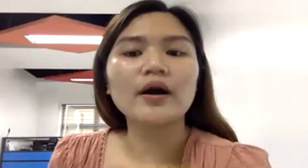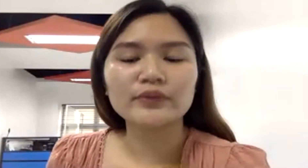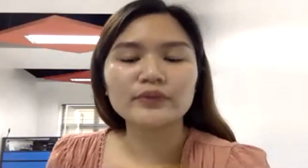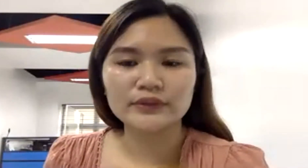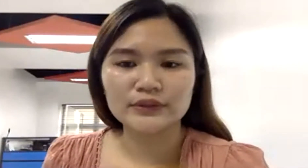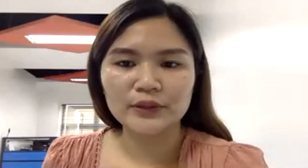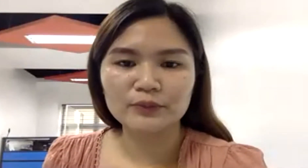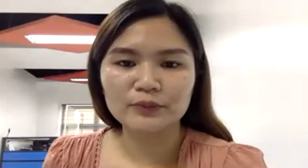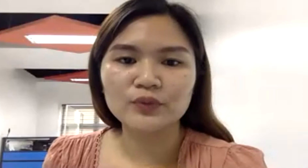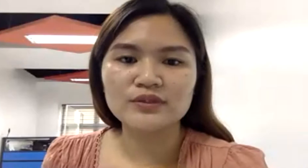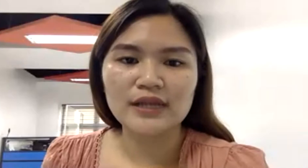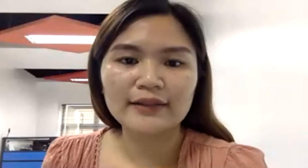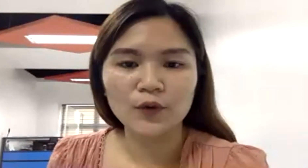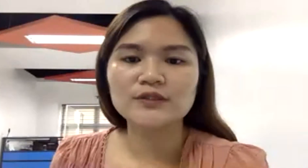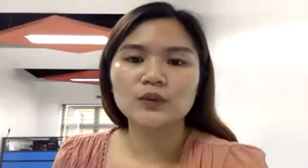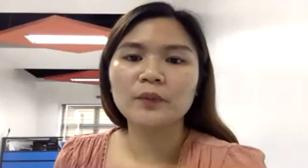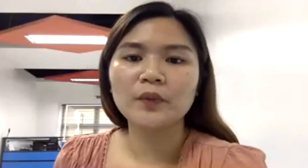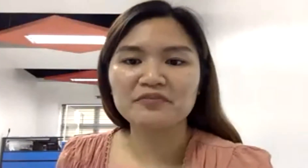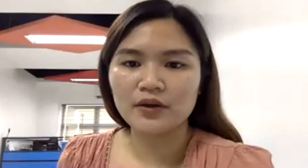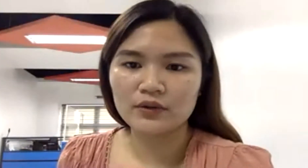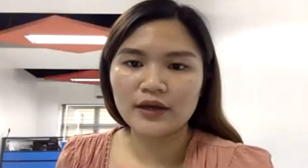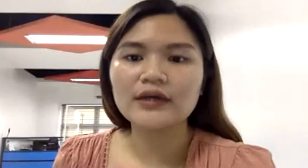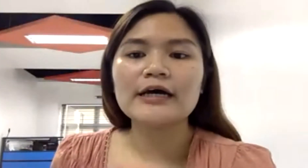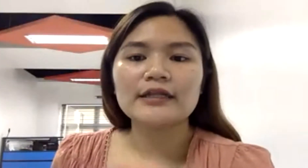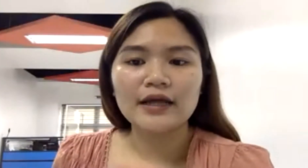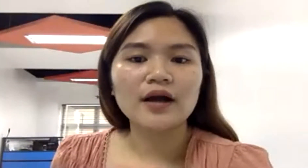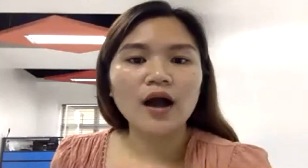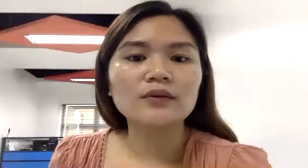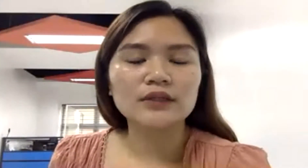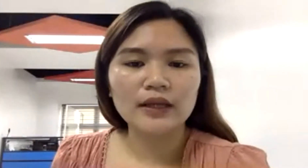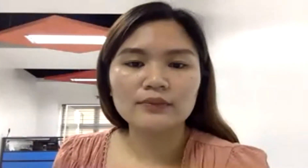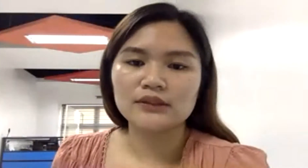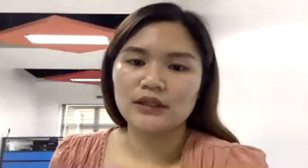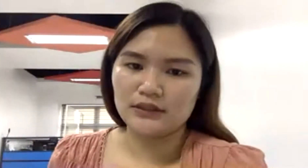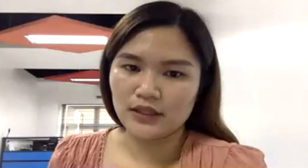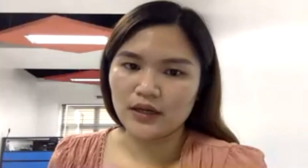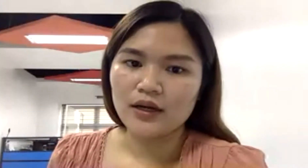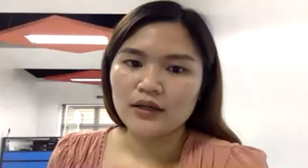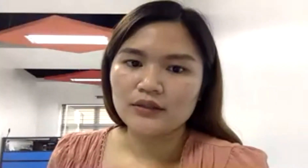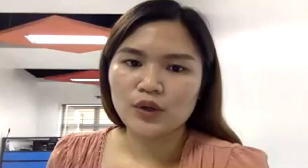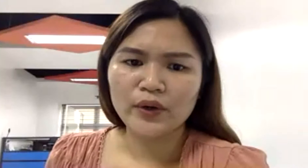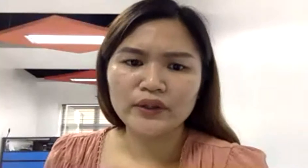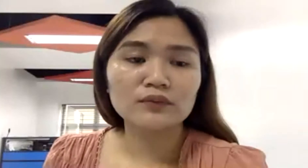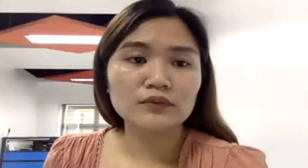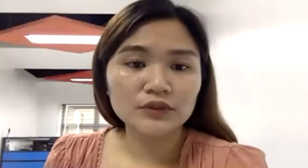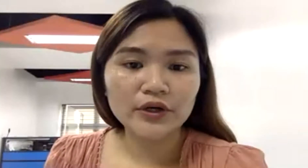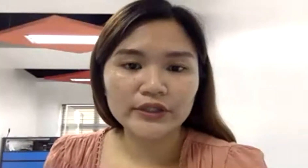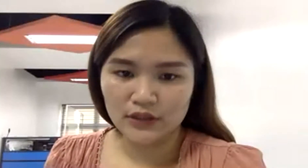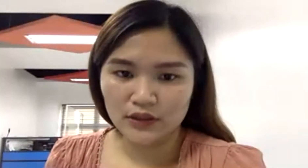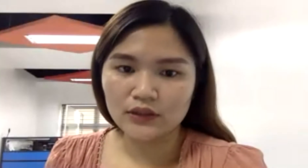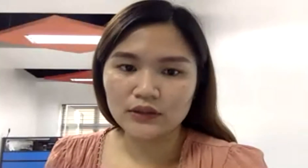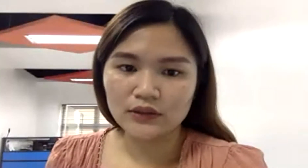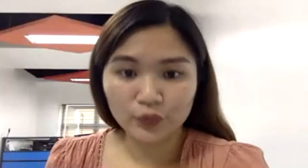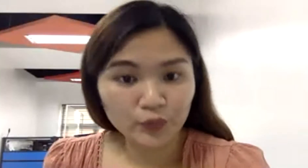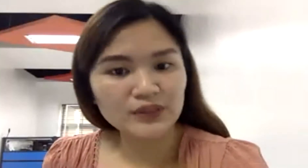sa lahat ng kiosk? Katulad po if mayroon na dating account na ginamit sa TESDA. So according to Sir